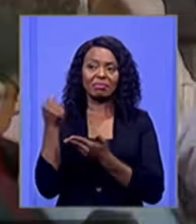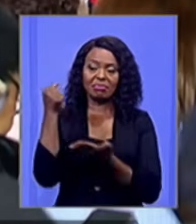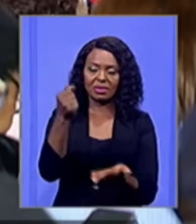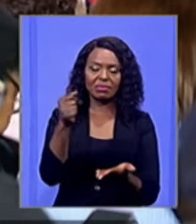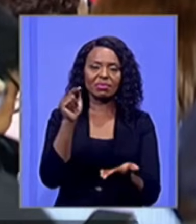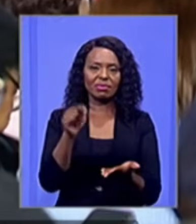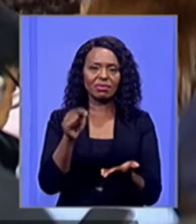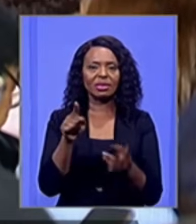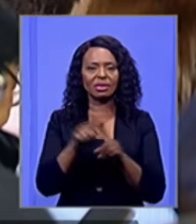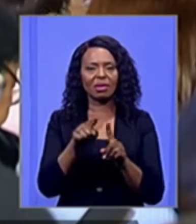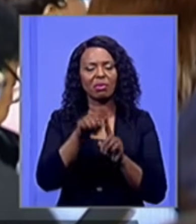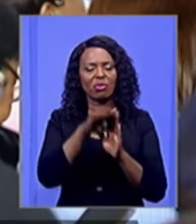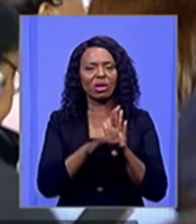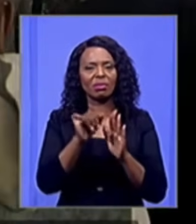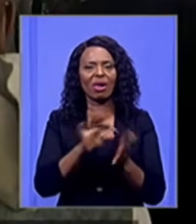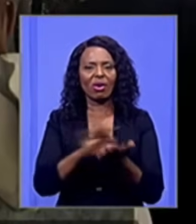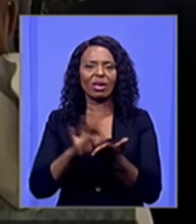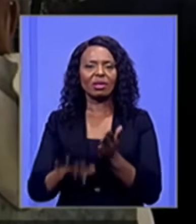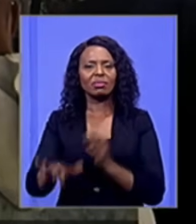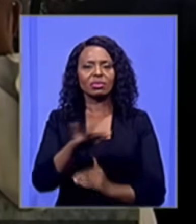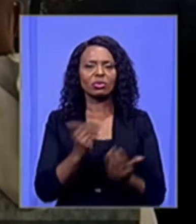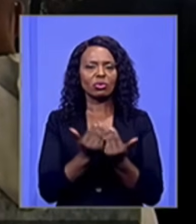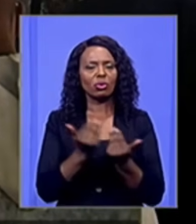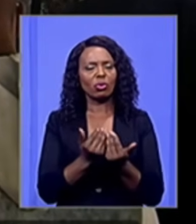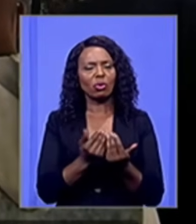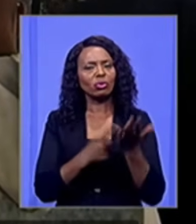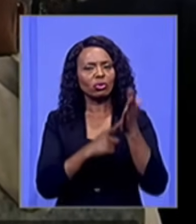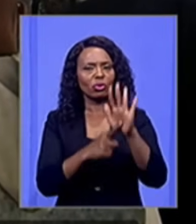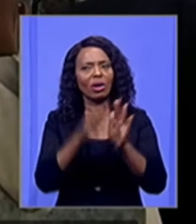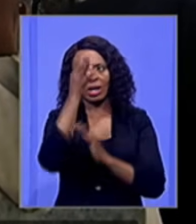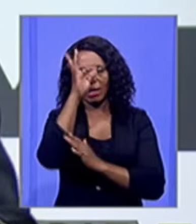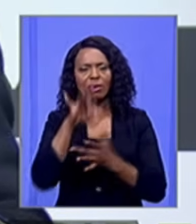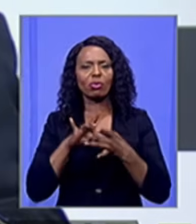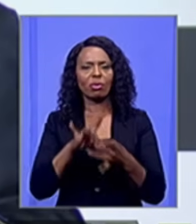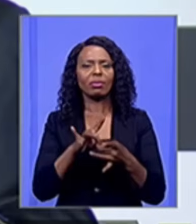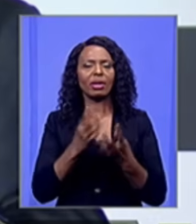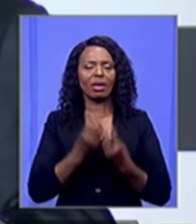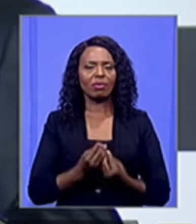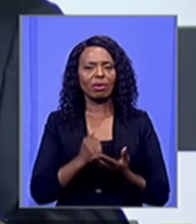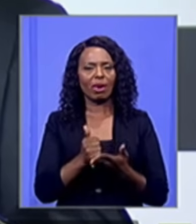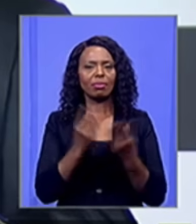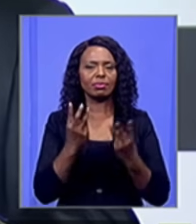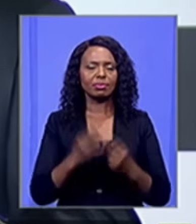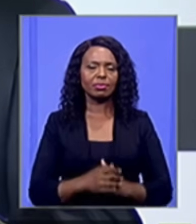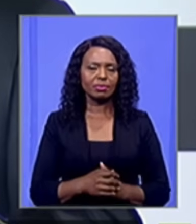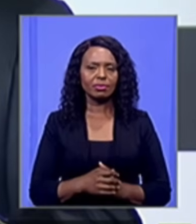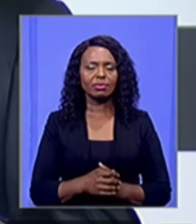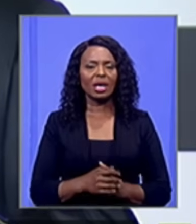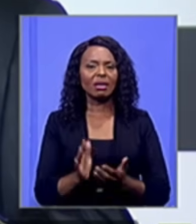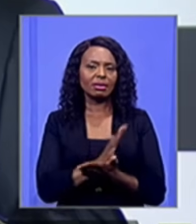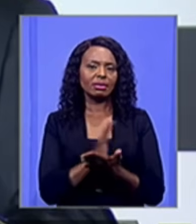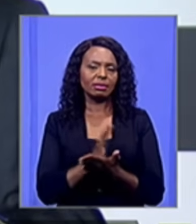le mananeo a phepo dikolong ke mohlala o motle wa ka bo mmuso o ikitlatsang ka teng ho thusa baahi. Go na le